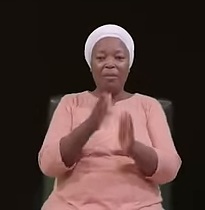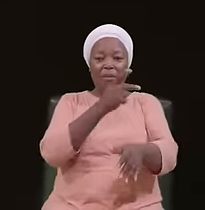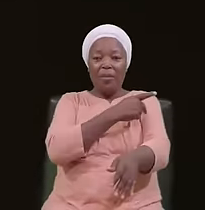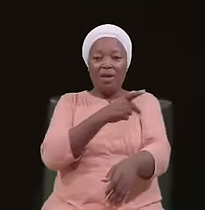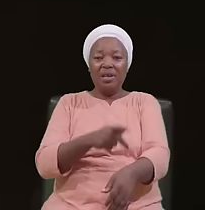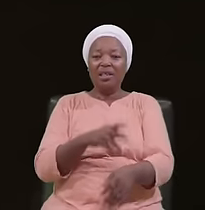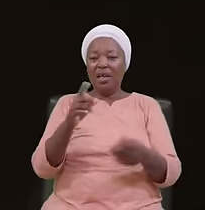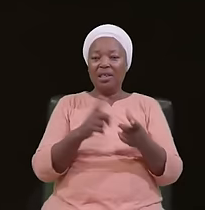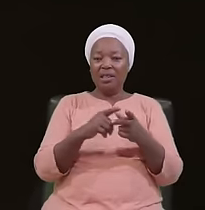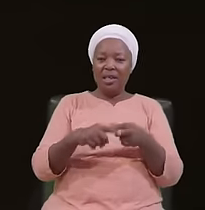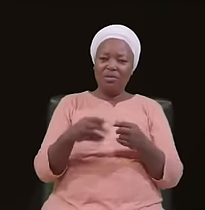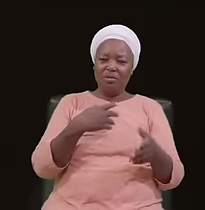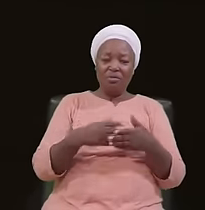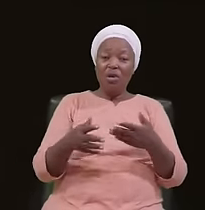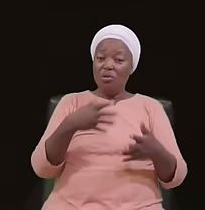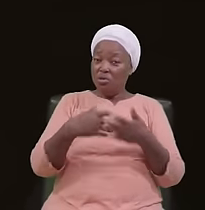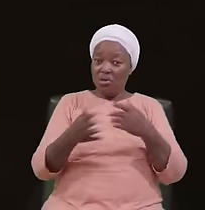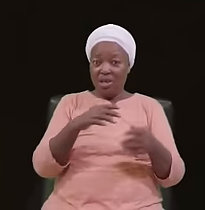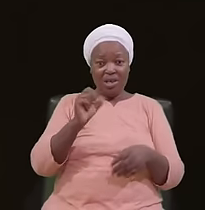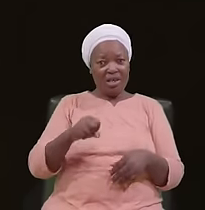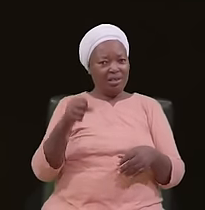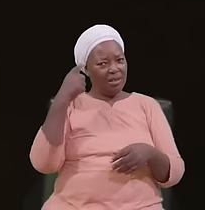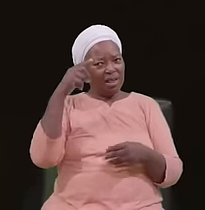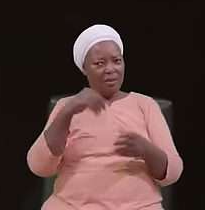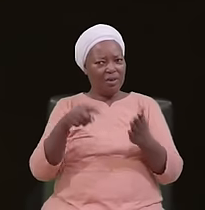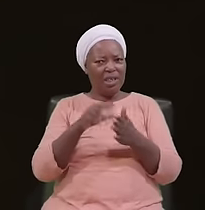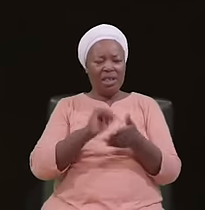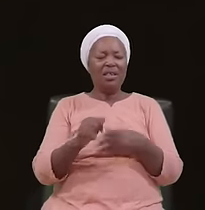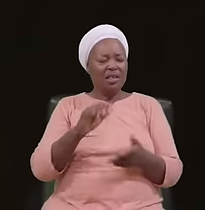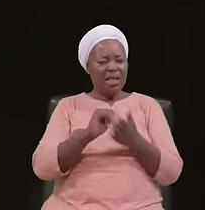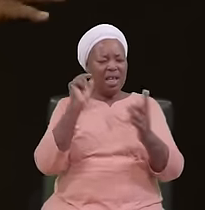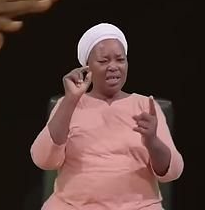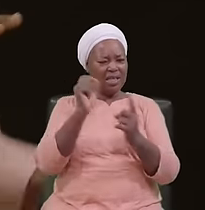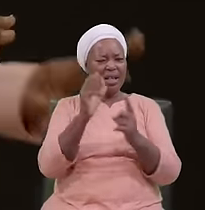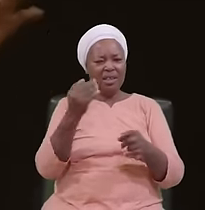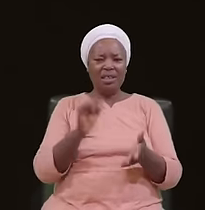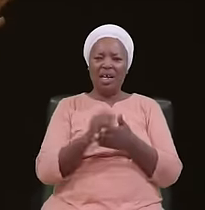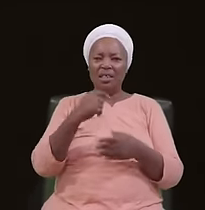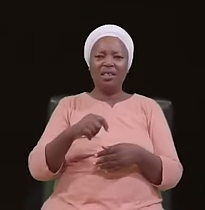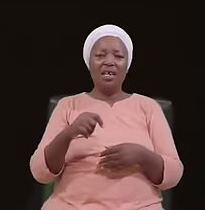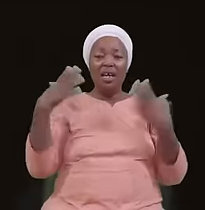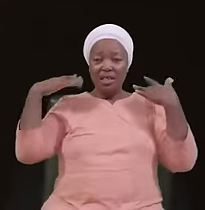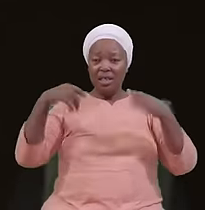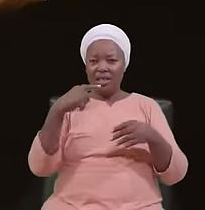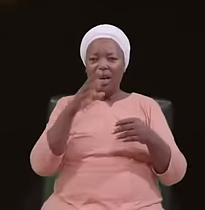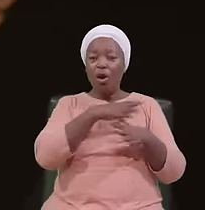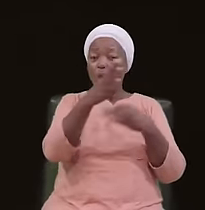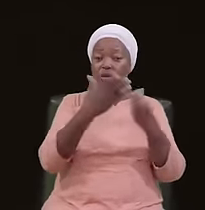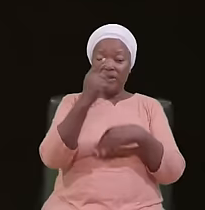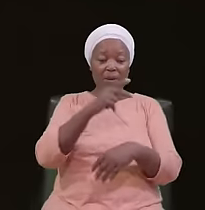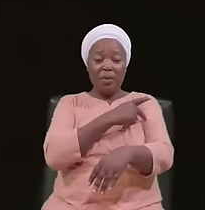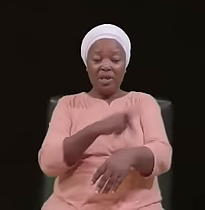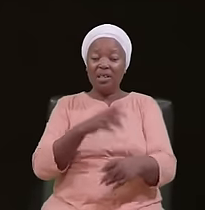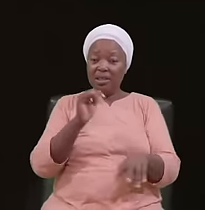even though he could not talk, he said yes. That's exactly what the angel said. And during the pregnancy, no problem at all. How can there